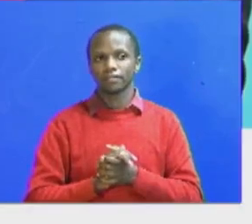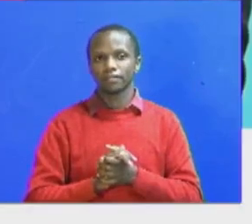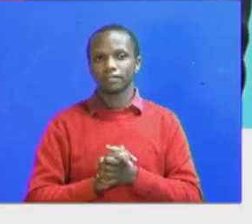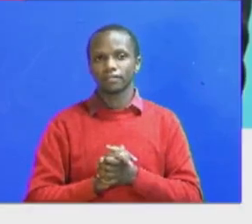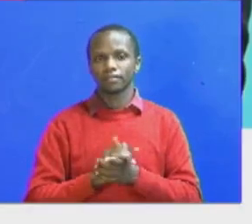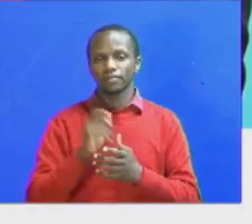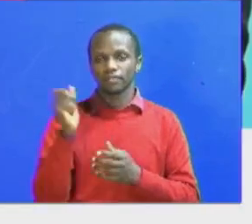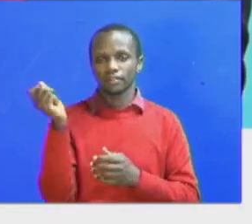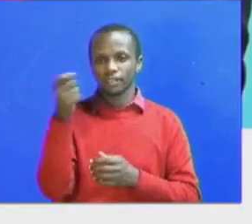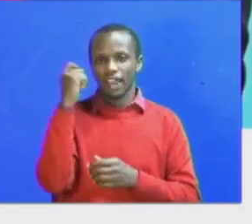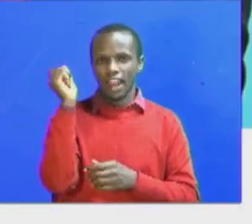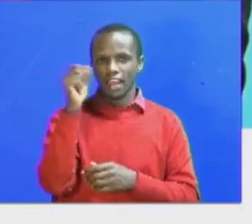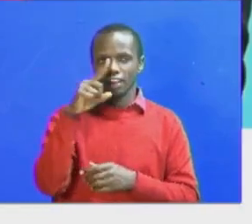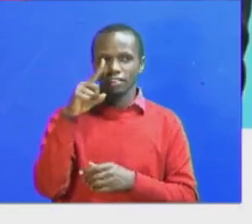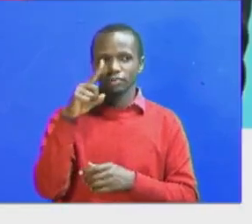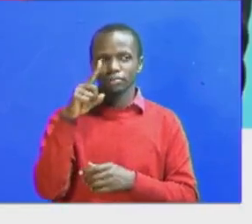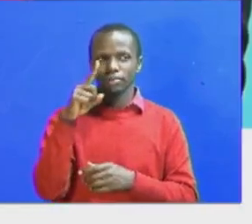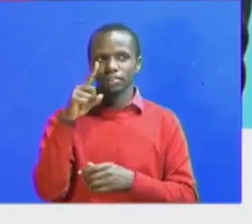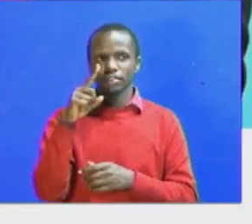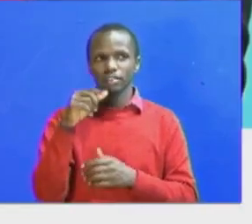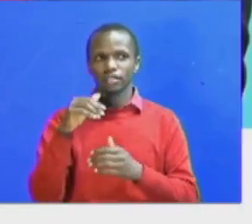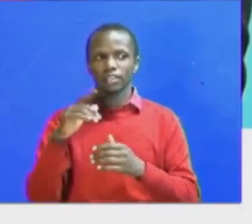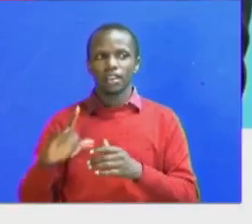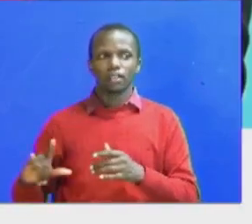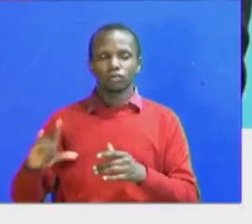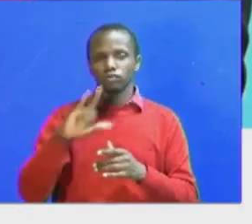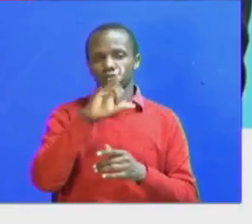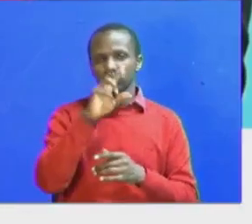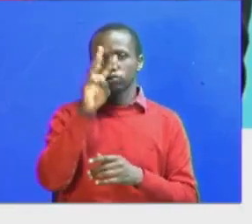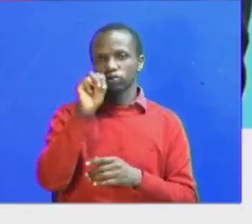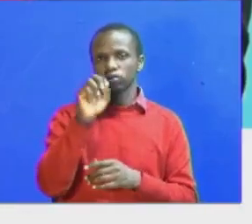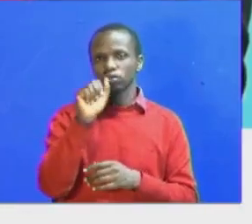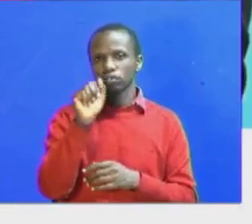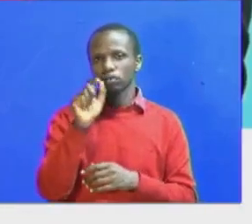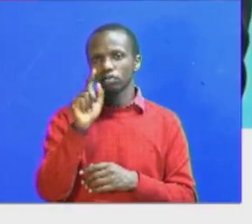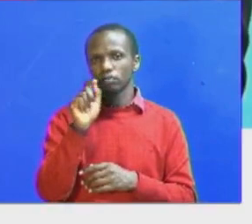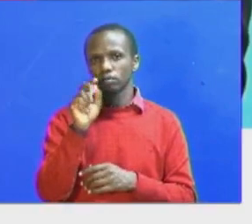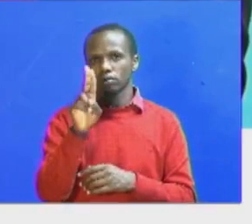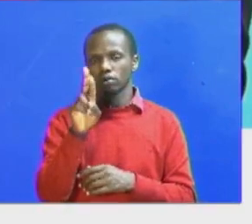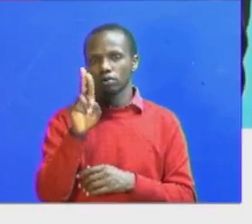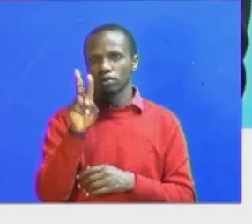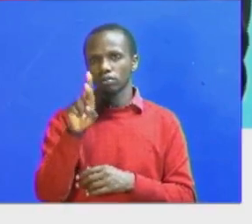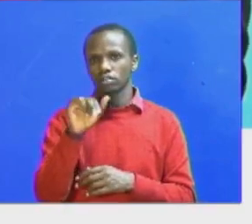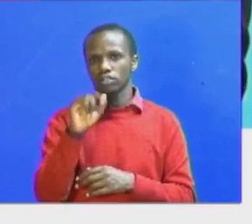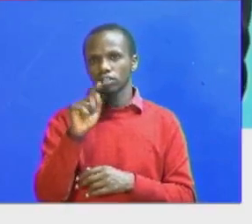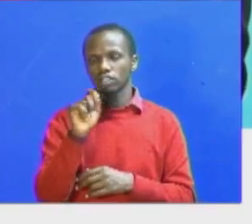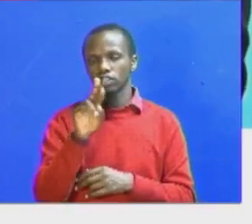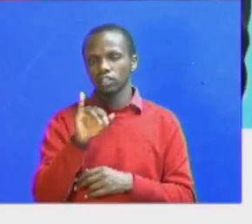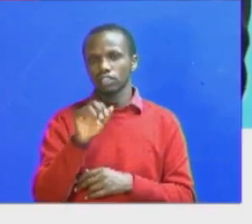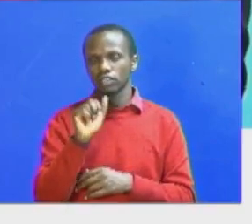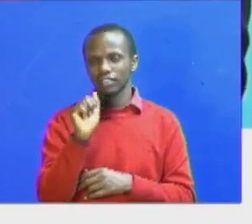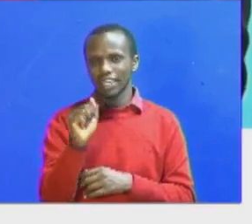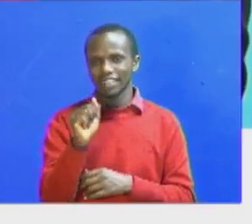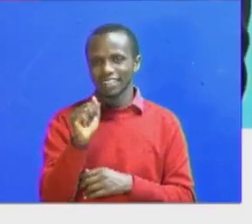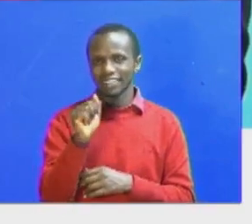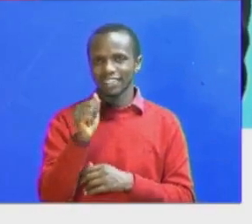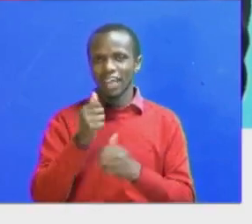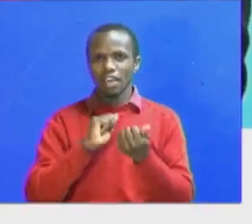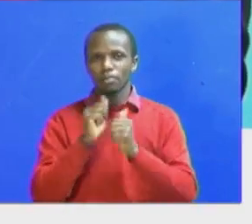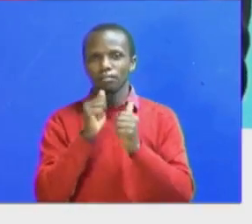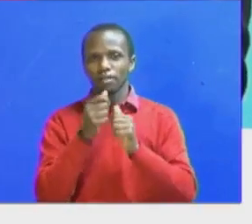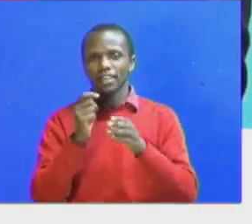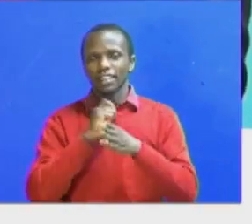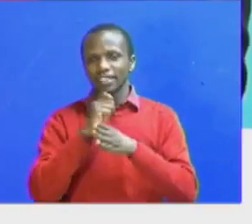Harambee Stars provision squad that is heading to Mauritius for the upcoming Four Nation tournament on Tuesday began training at Kasarani